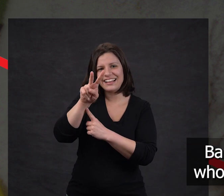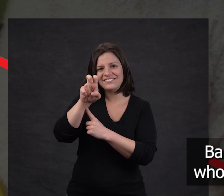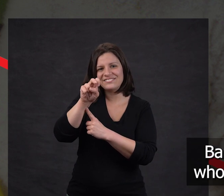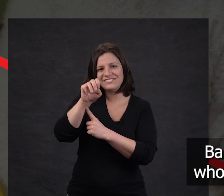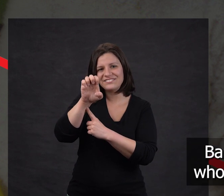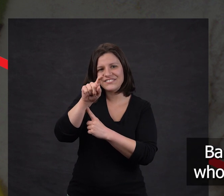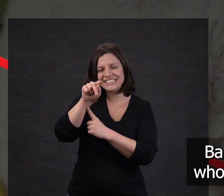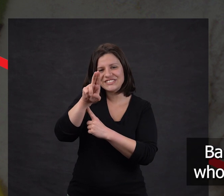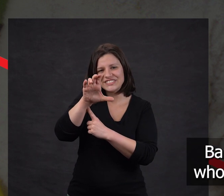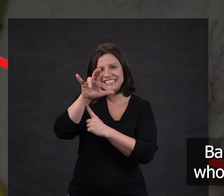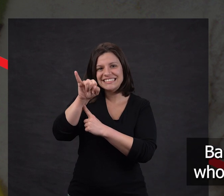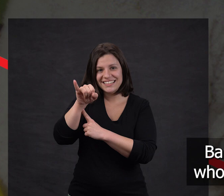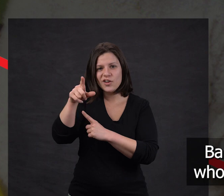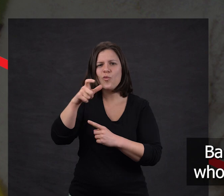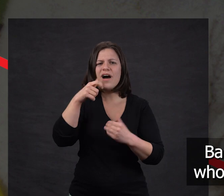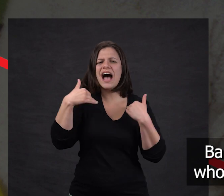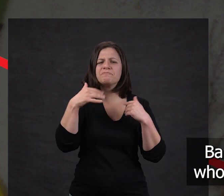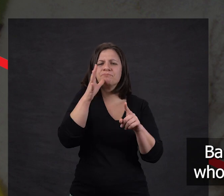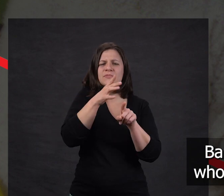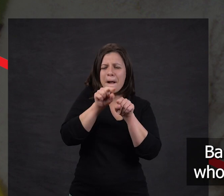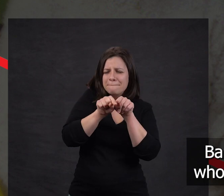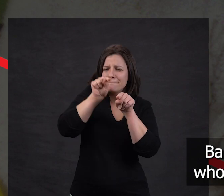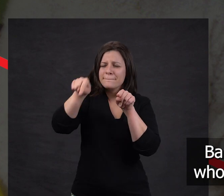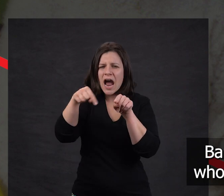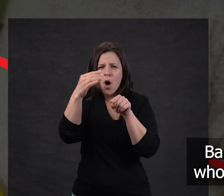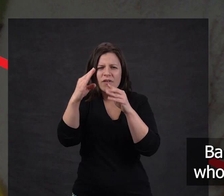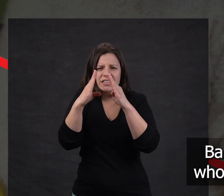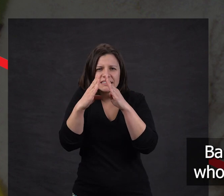farm outside of town.